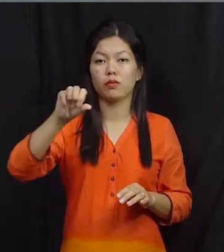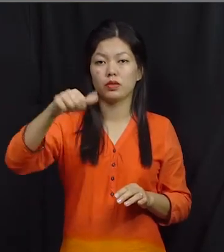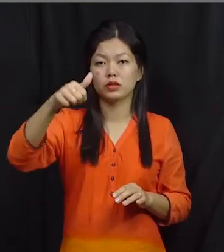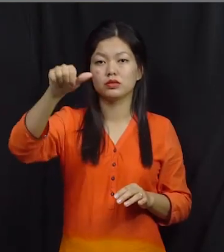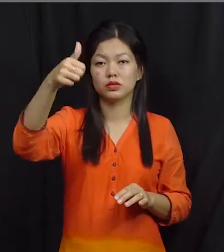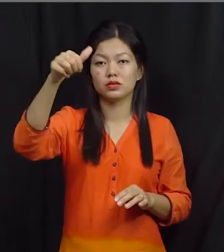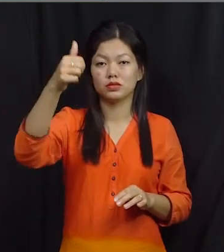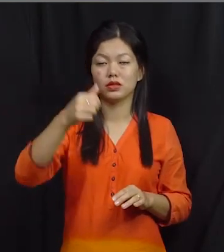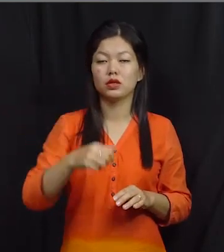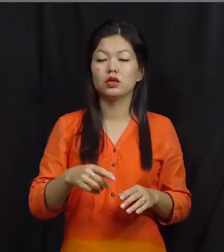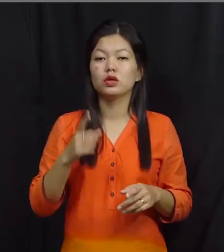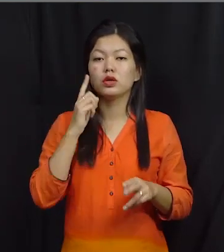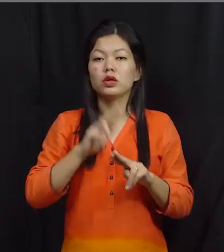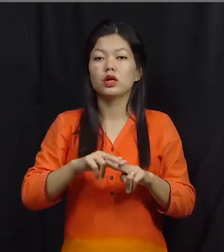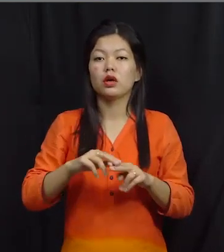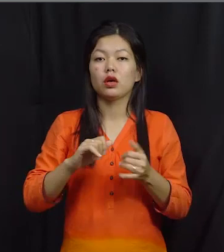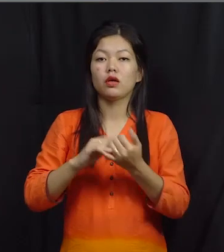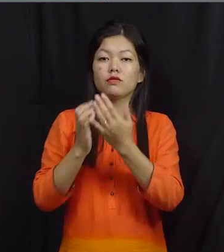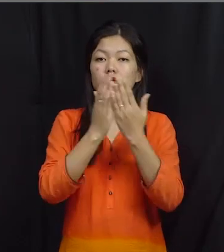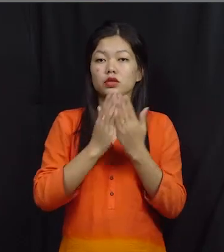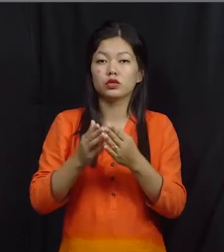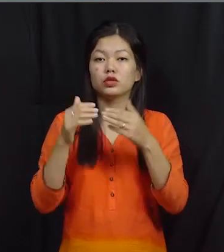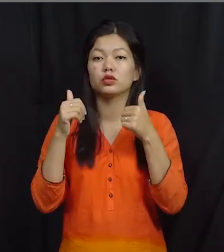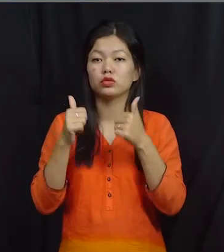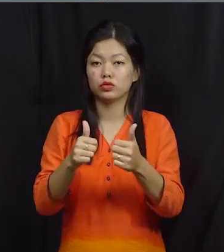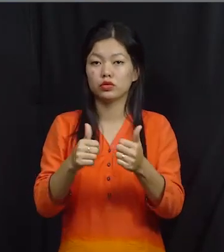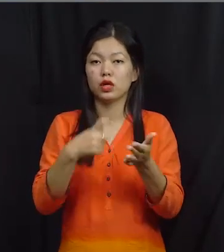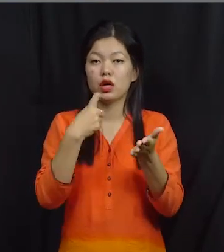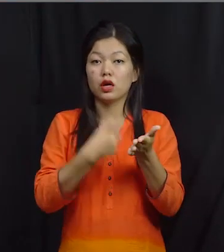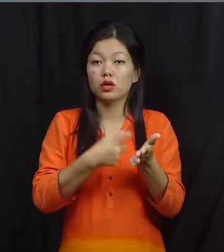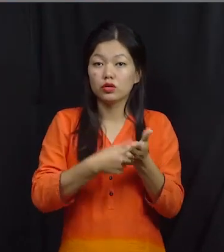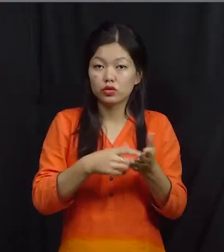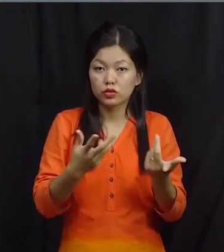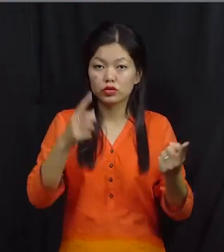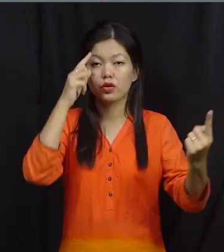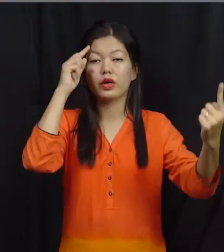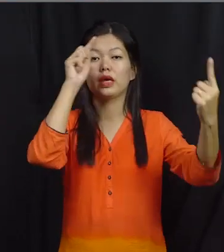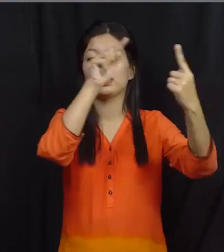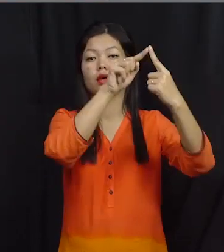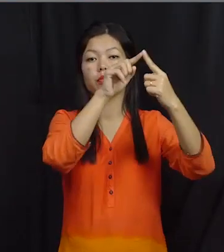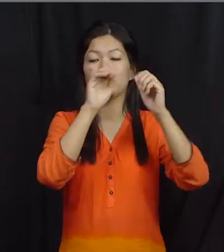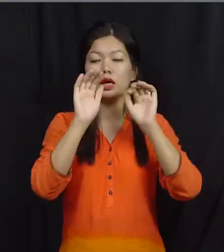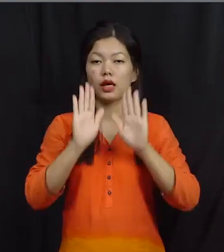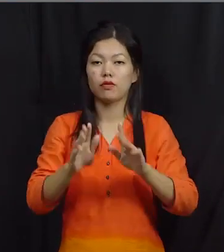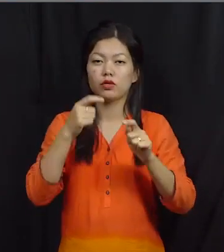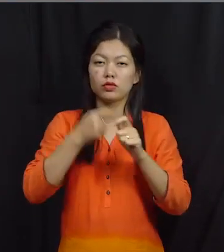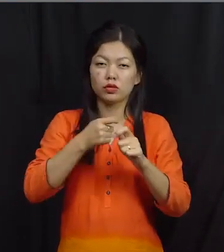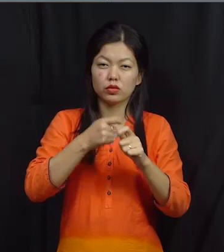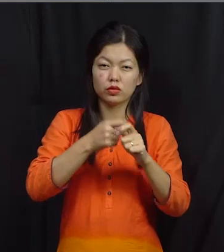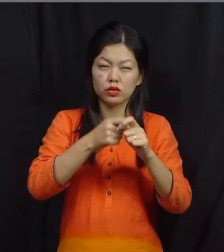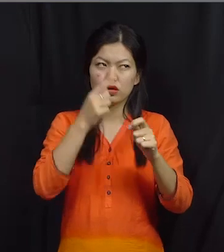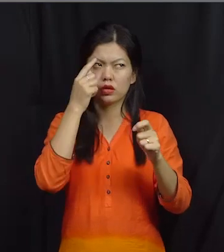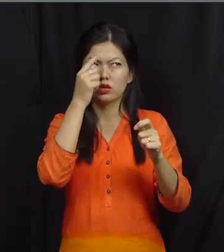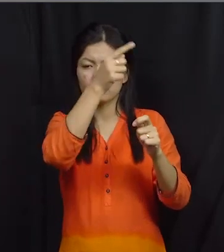So the school itself should have some certain aims, then only the school will also